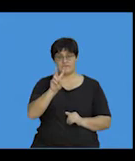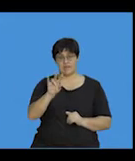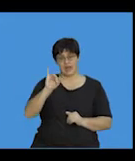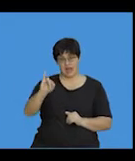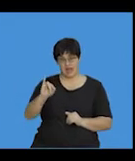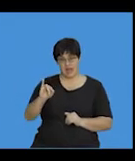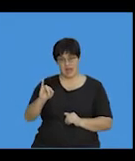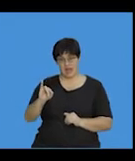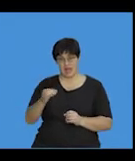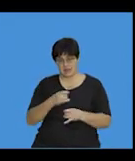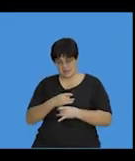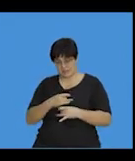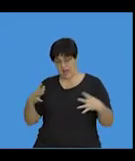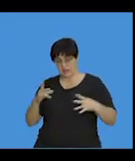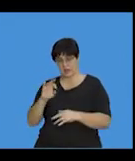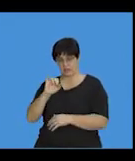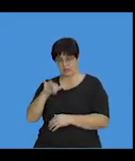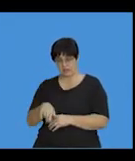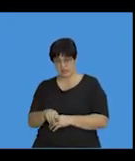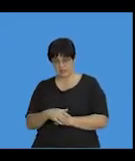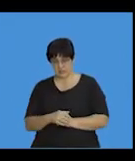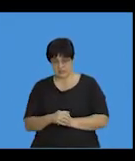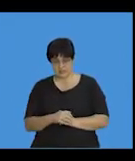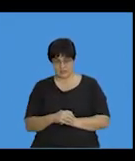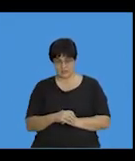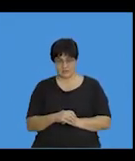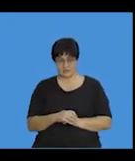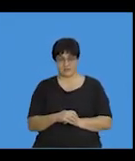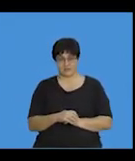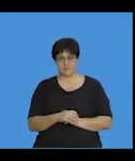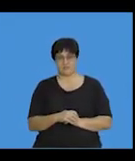Vi is initial velocity.